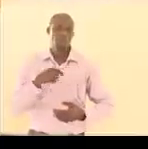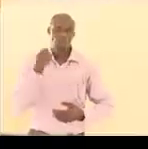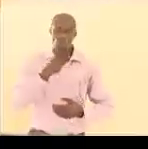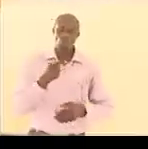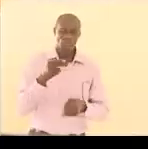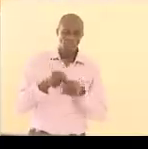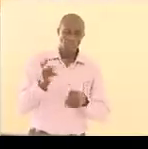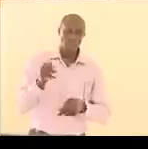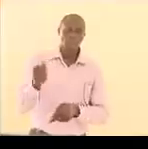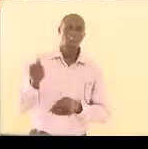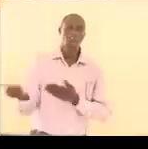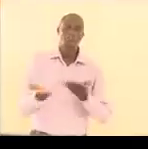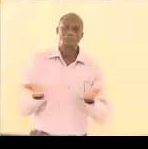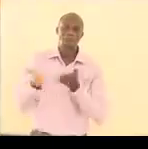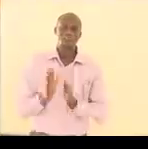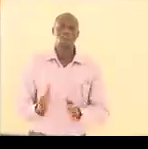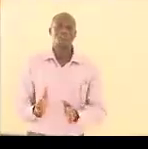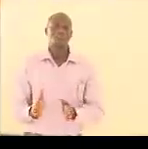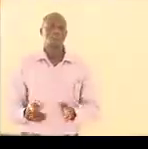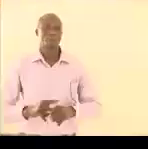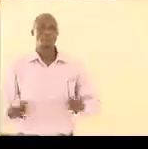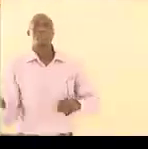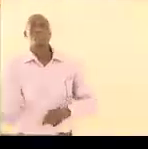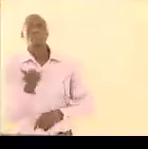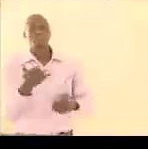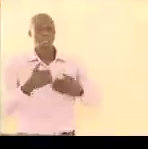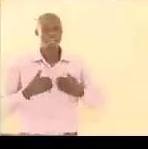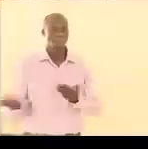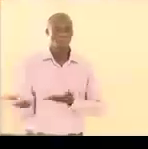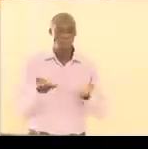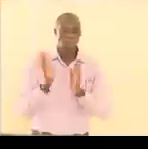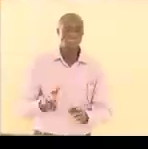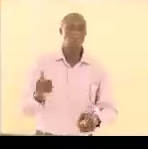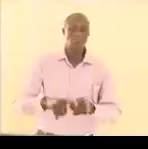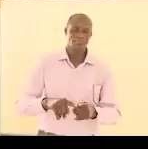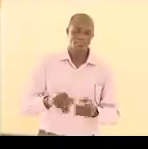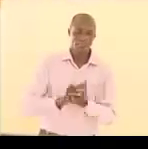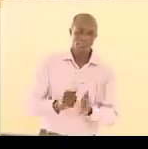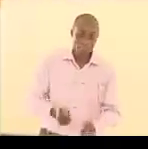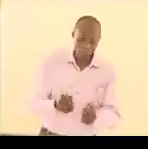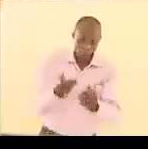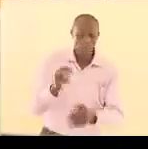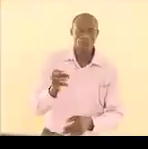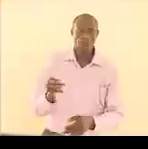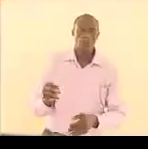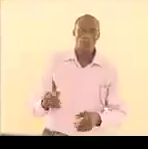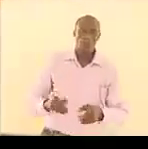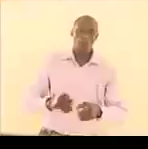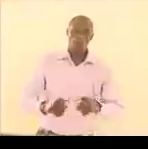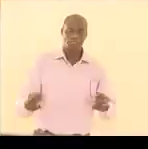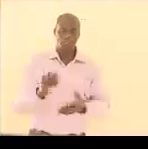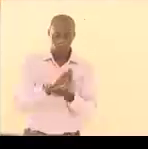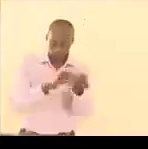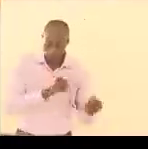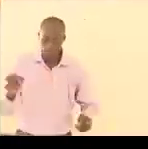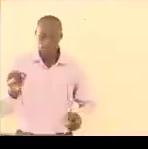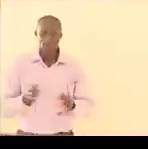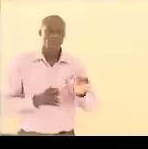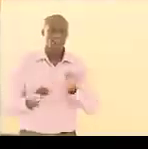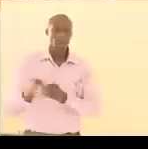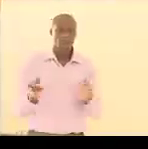all. Instead, have retinue of servants. But